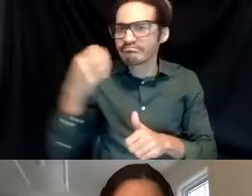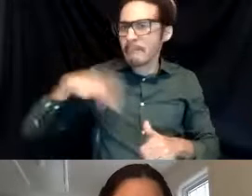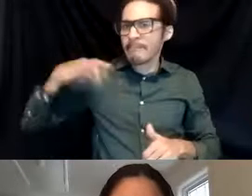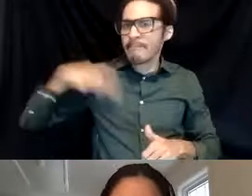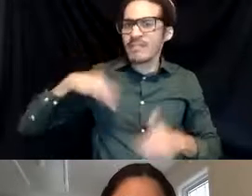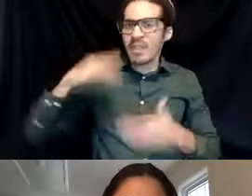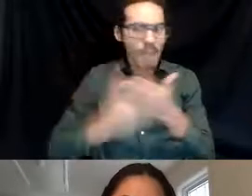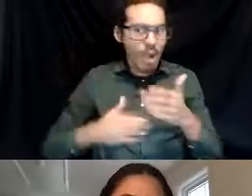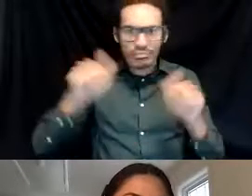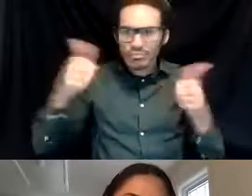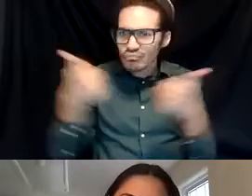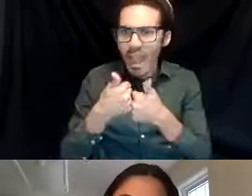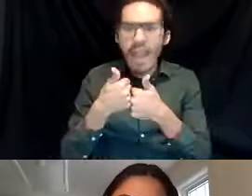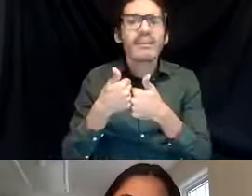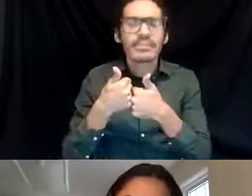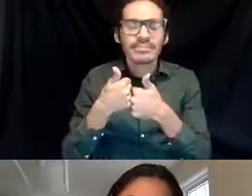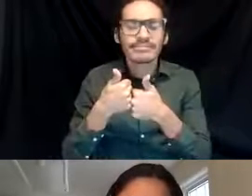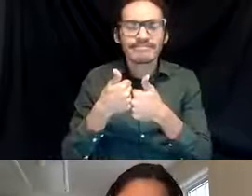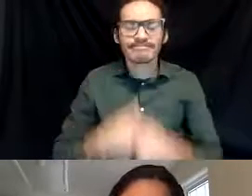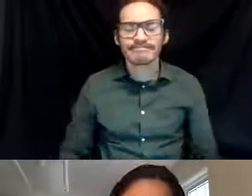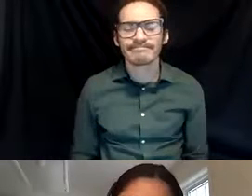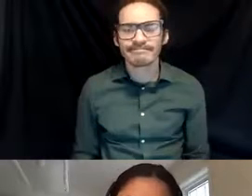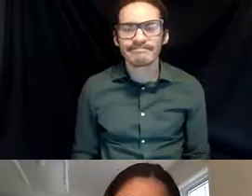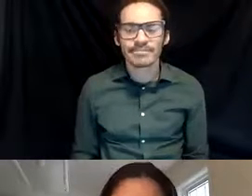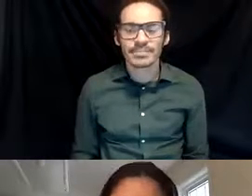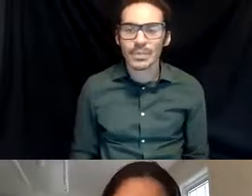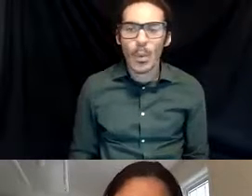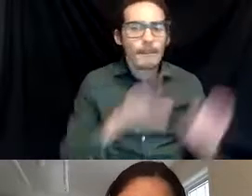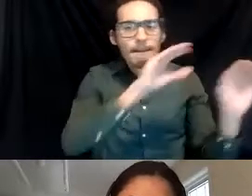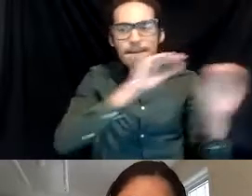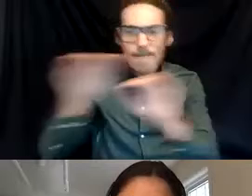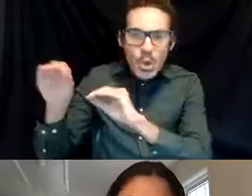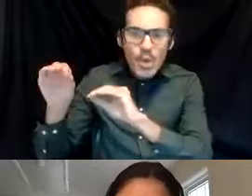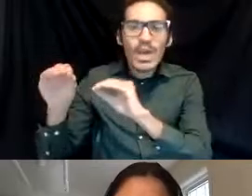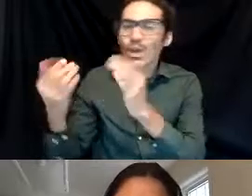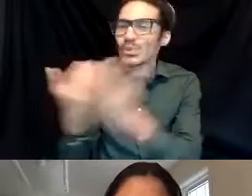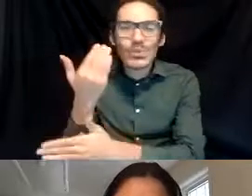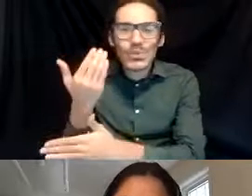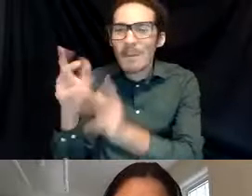of also sort of relocating across half the globe and continents.